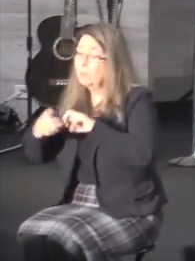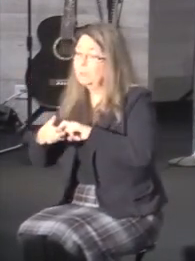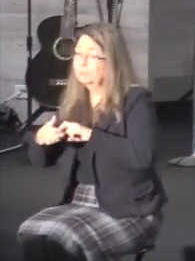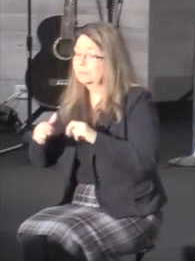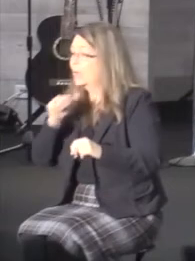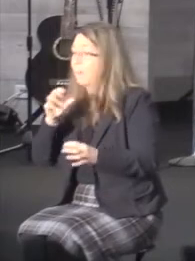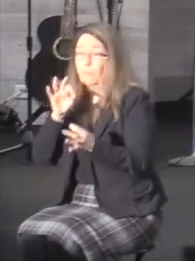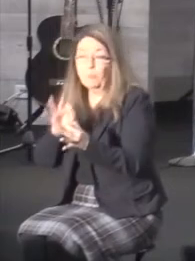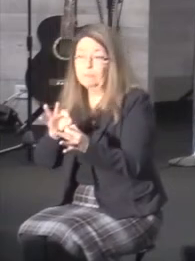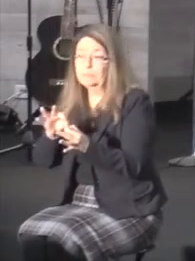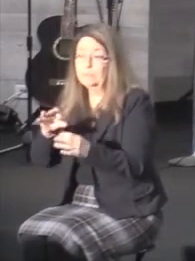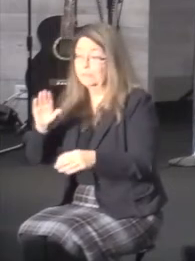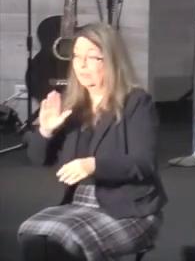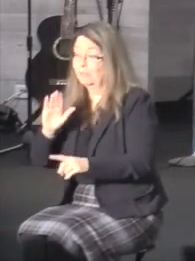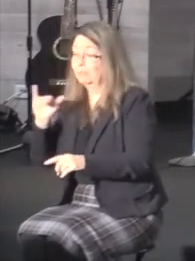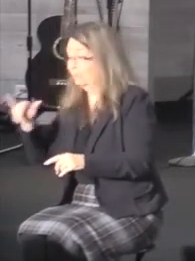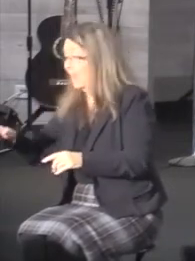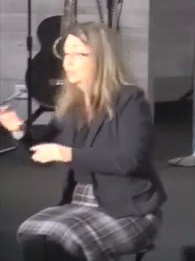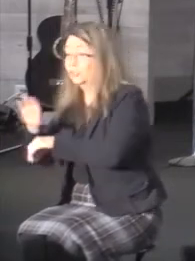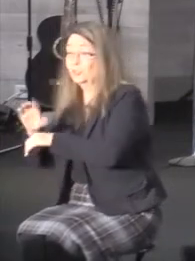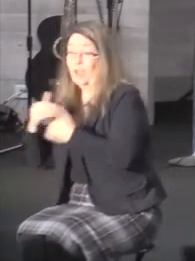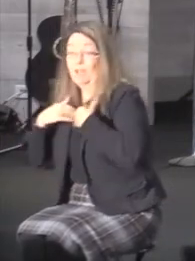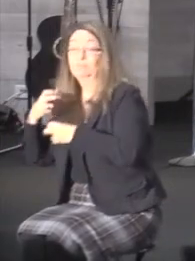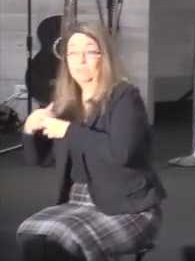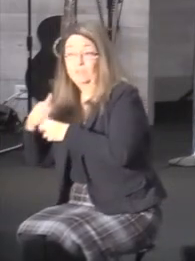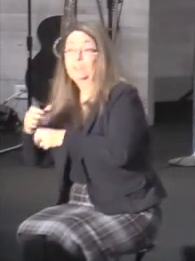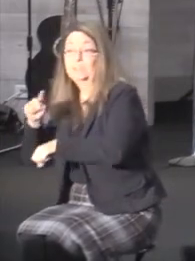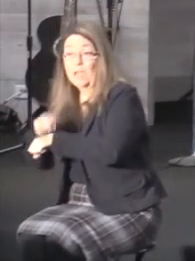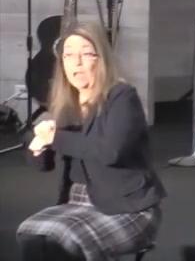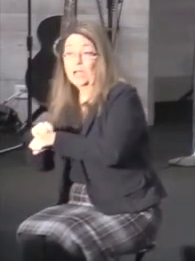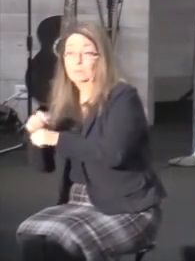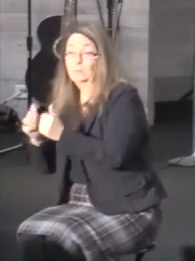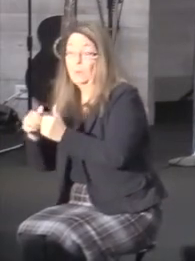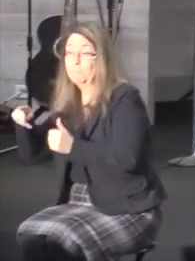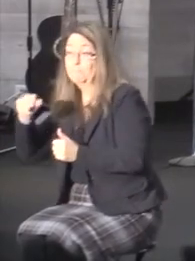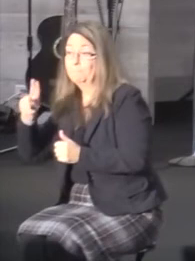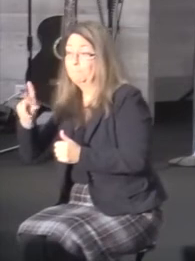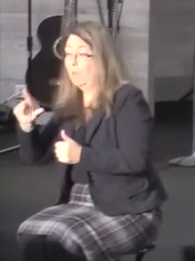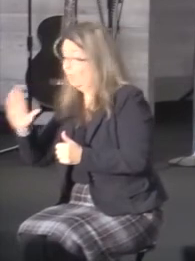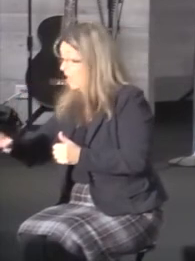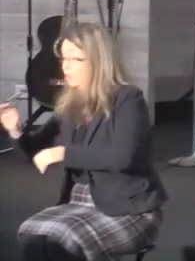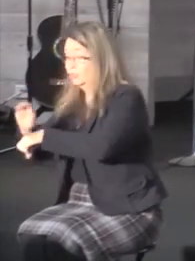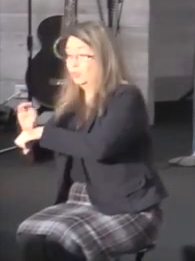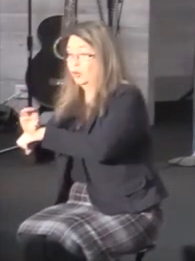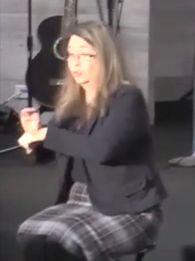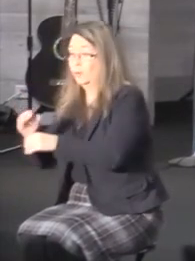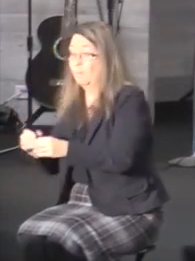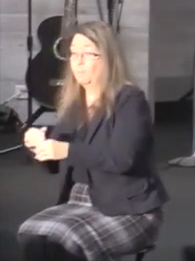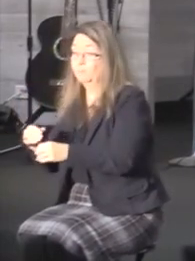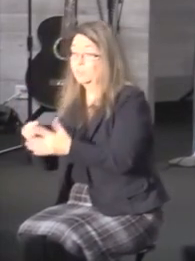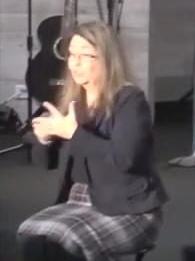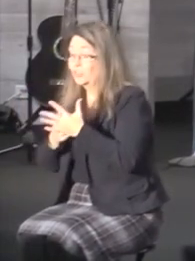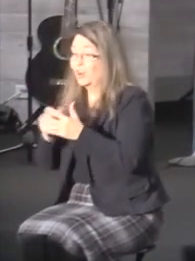You see, the church at Philippi certainly shared in hard times with Paul. I mean, think about it. Their church and their movement was born in a city